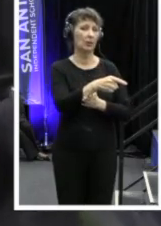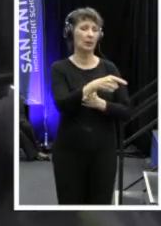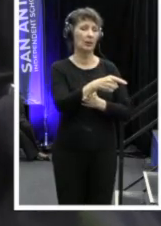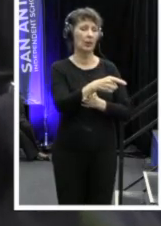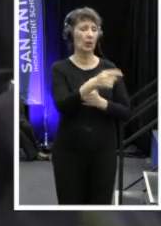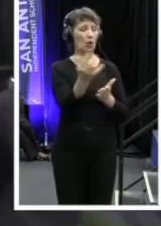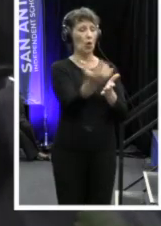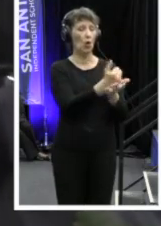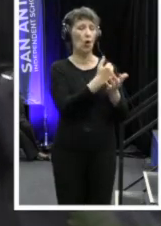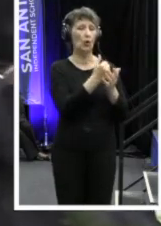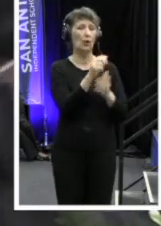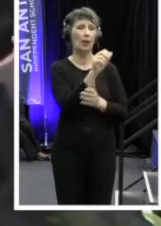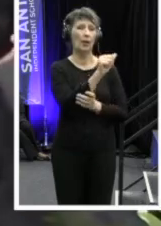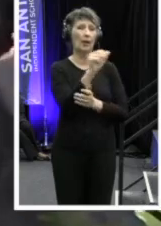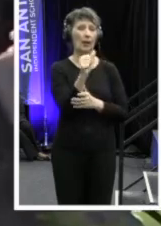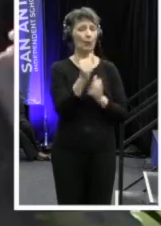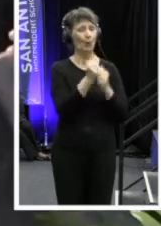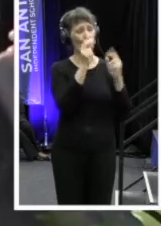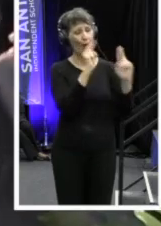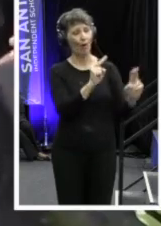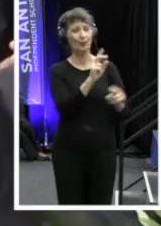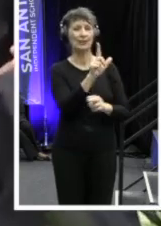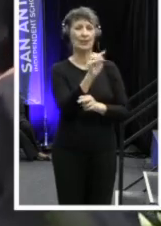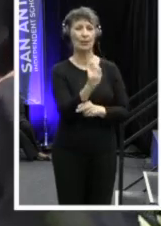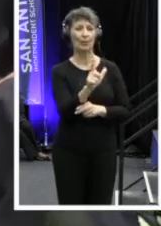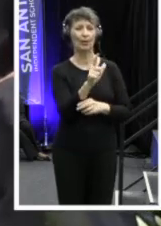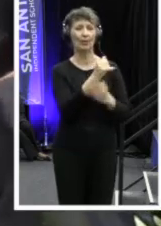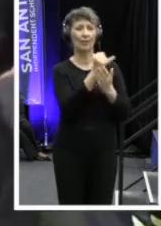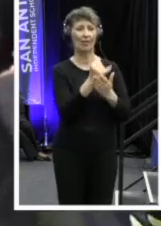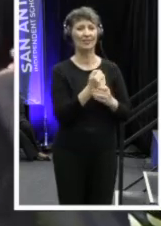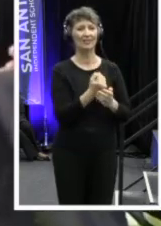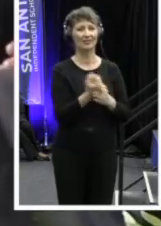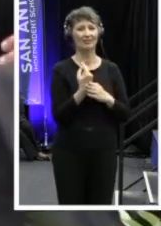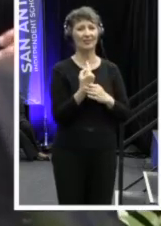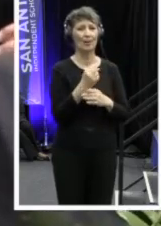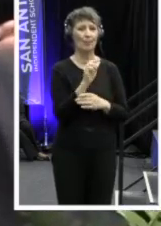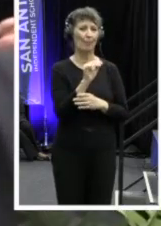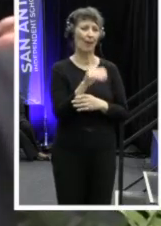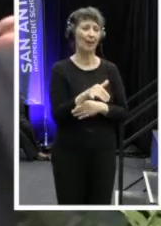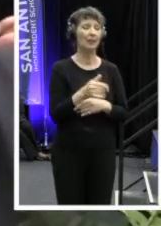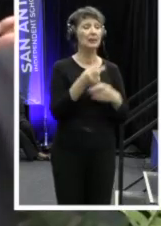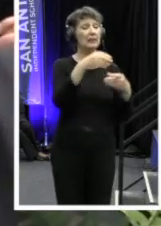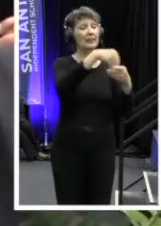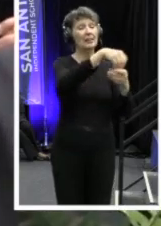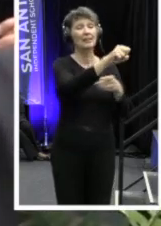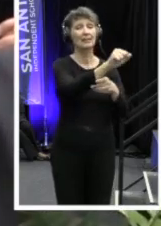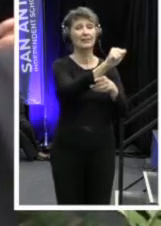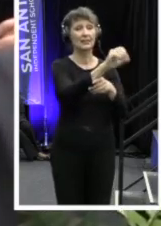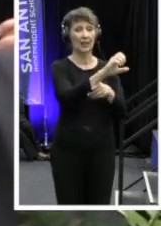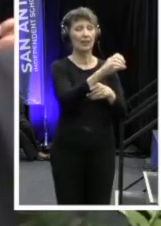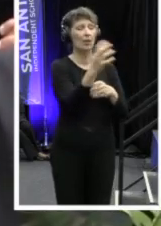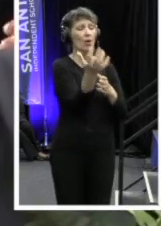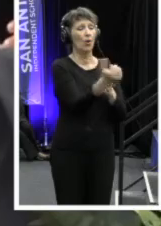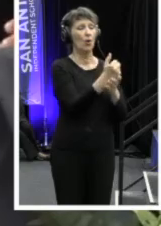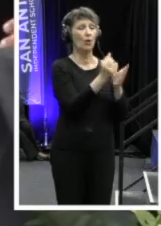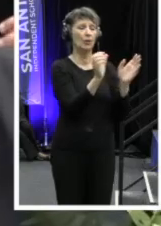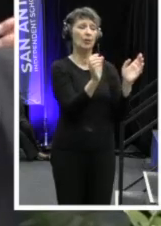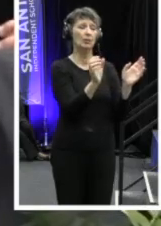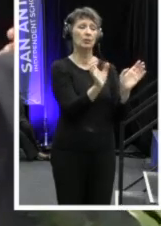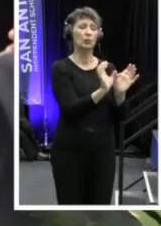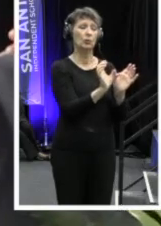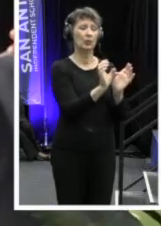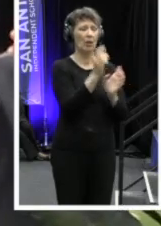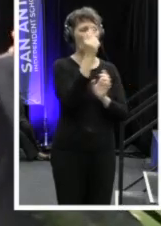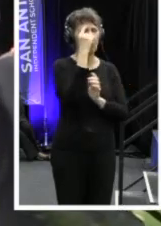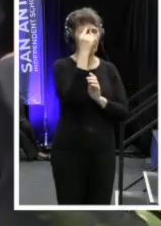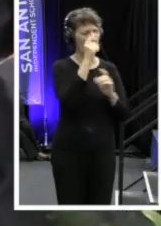earned his Associate of Arts with Honors in Liberal Arts this past May. While at SAC, he has earned the Credential Thinking Badge